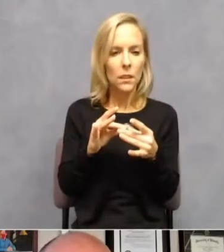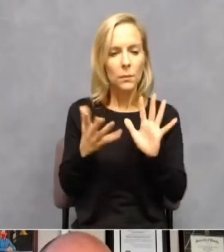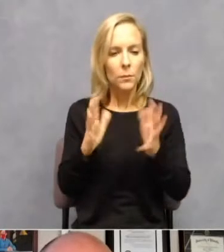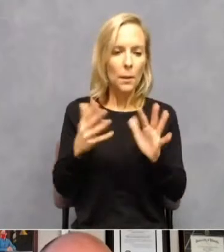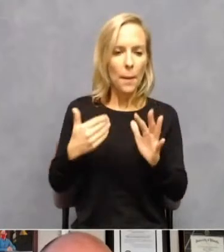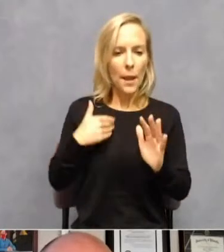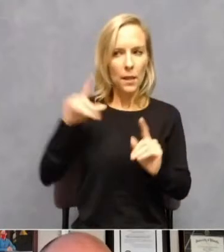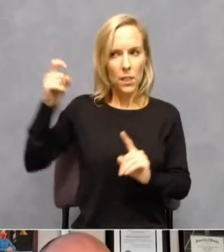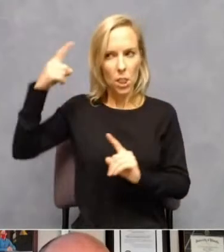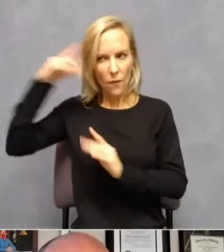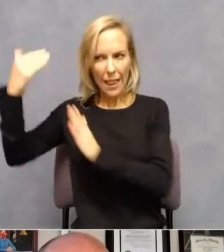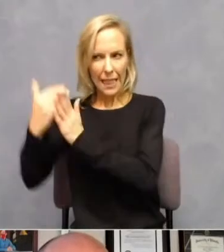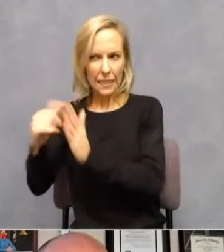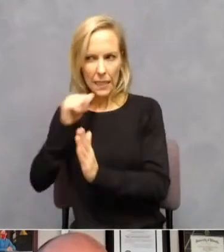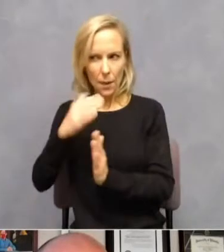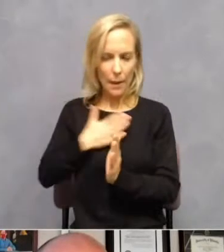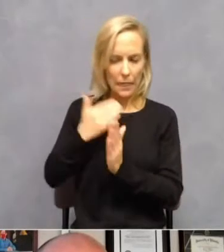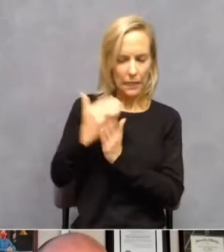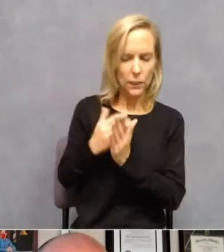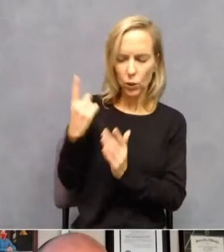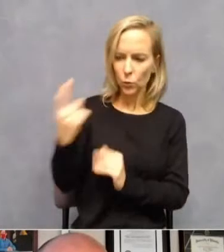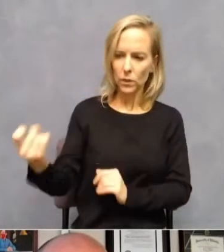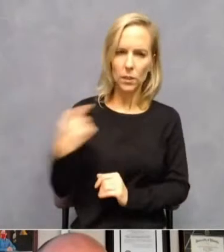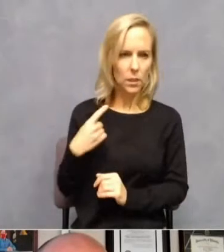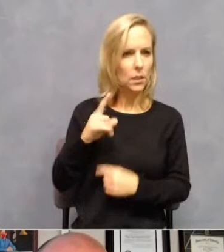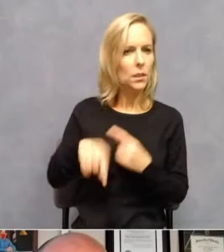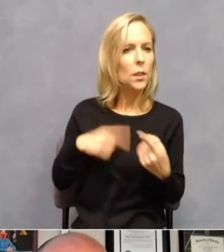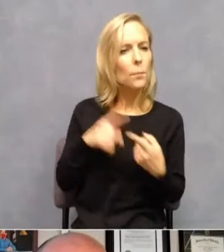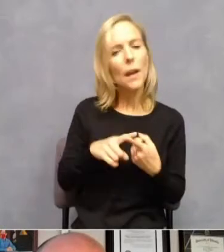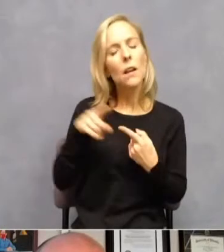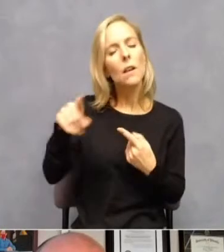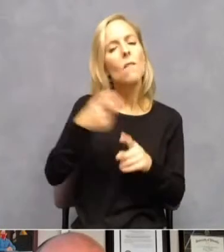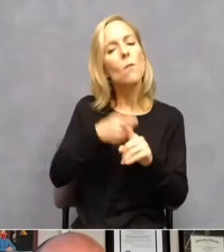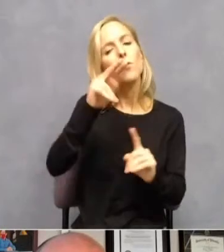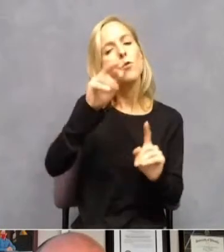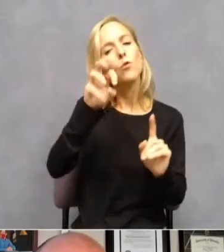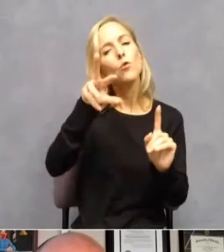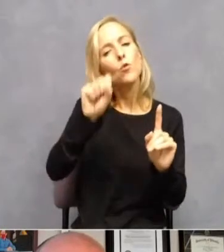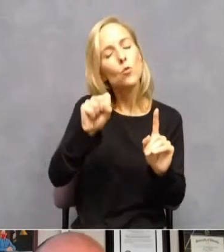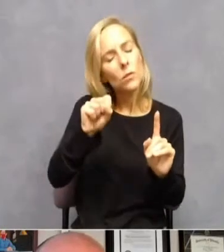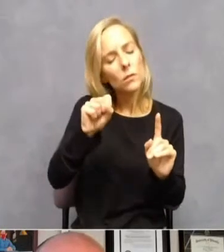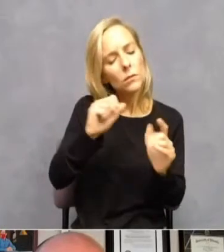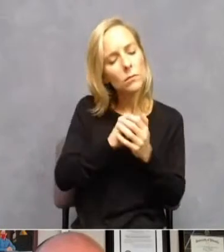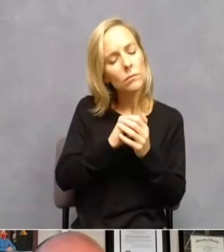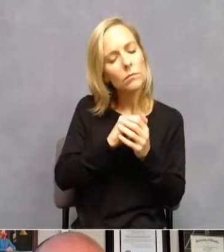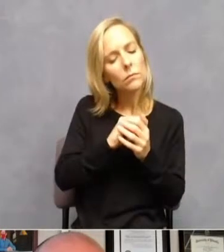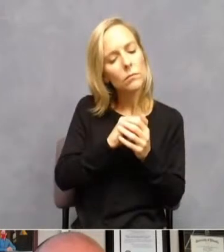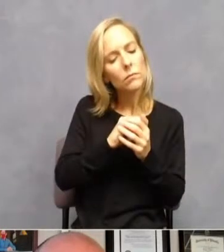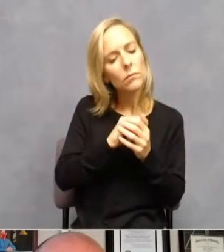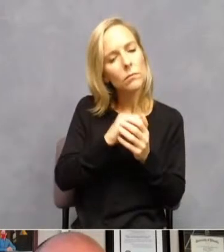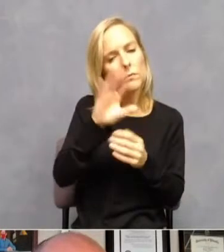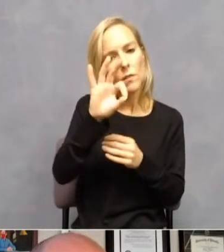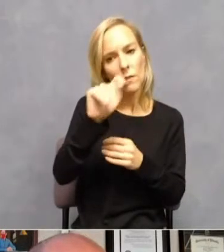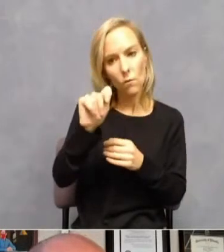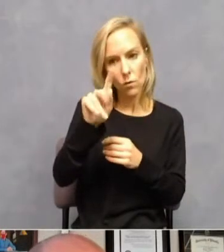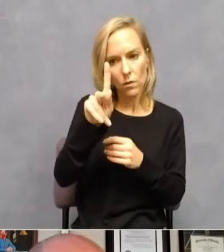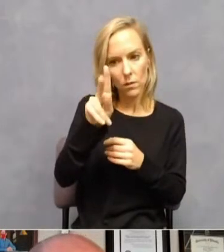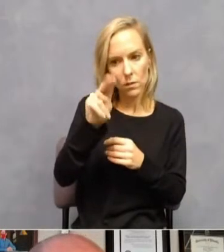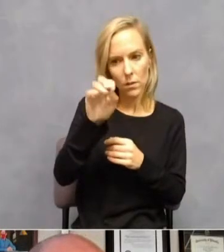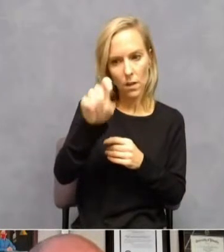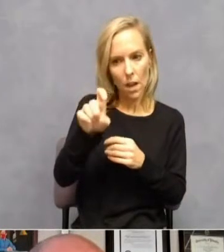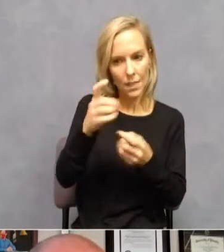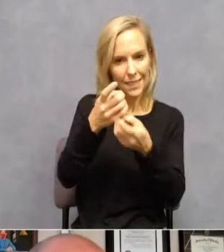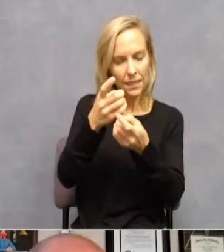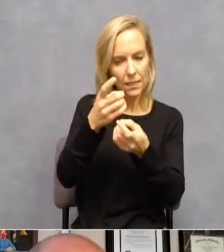but I had a question come in from the media for Fort Knox dependent schools